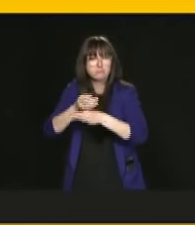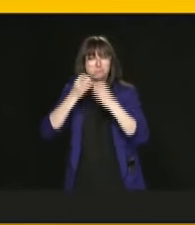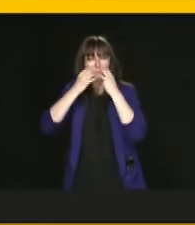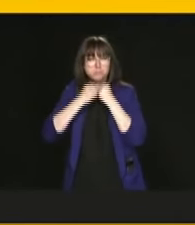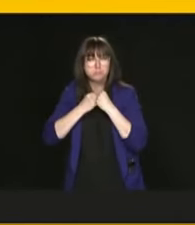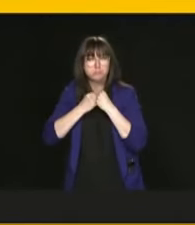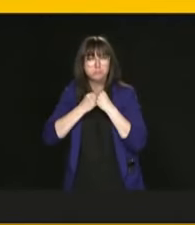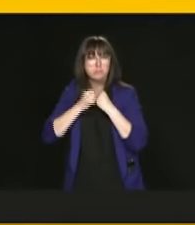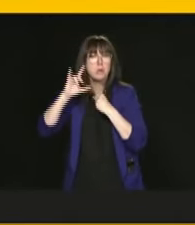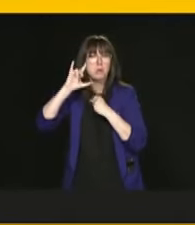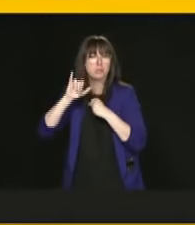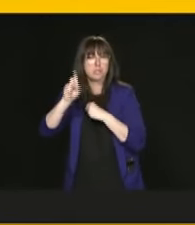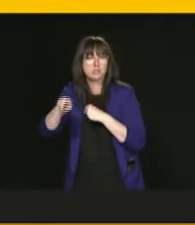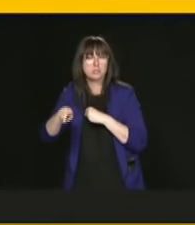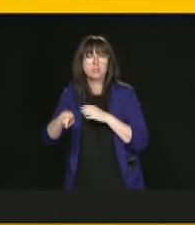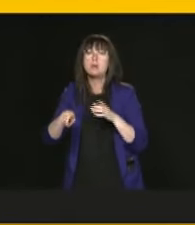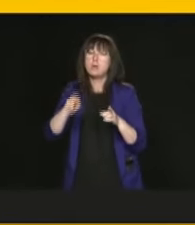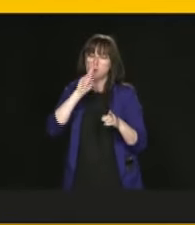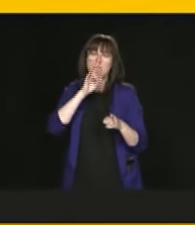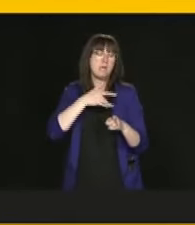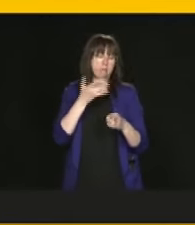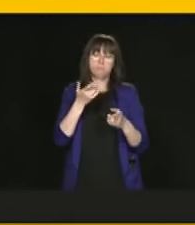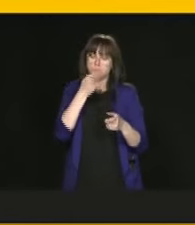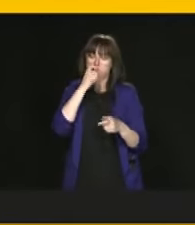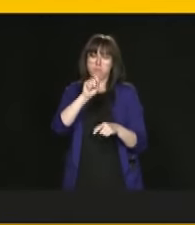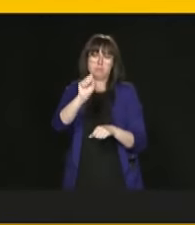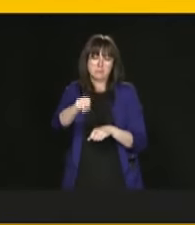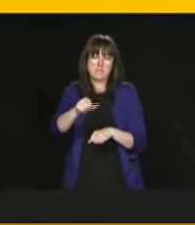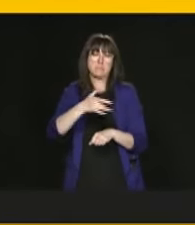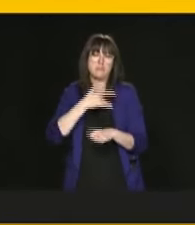going to be asking themselves that. I think there needs to be some serious look